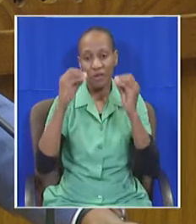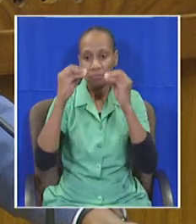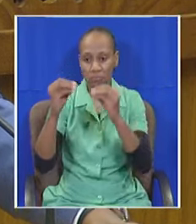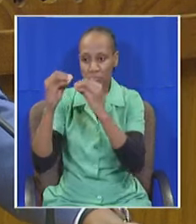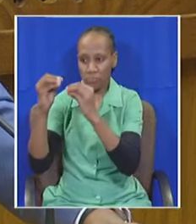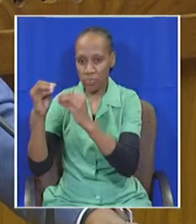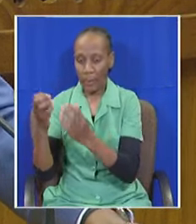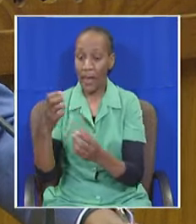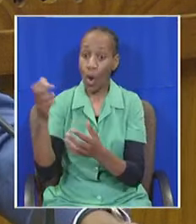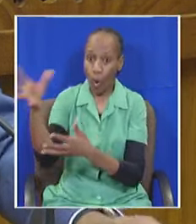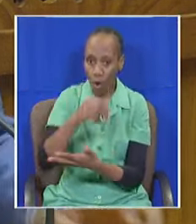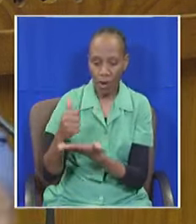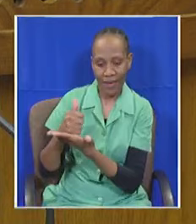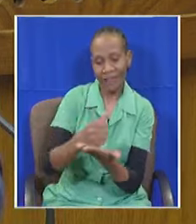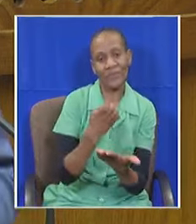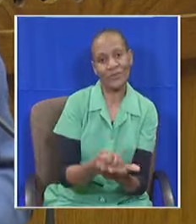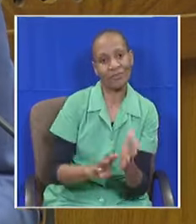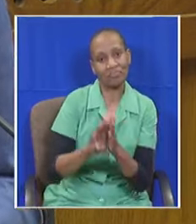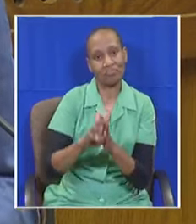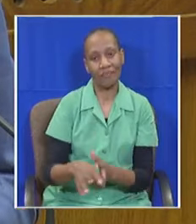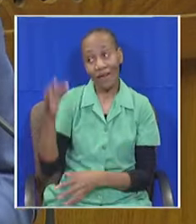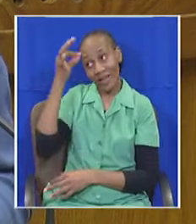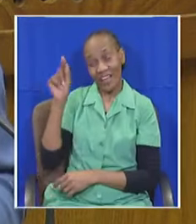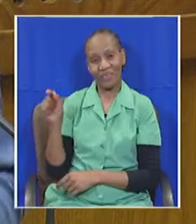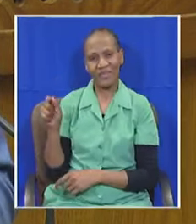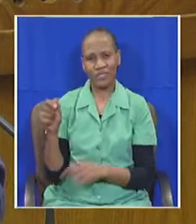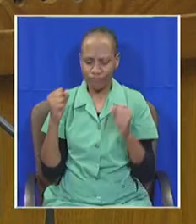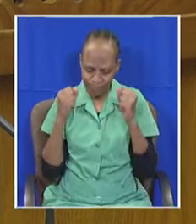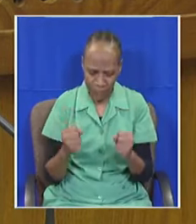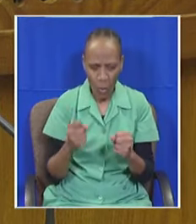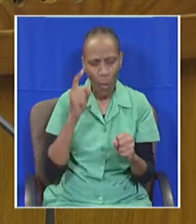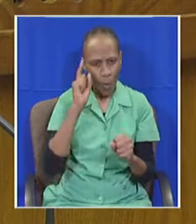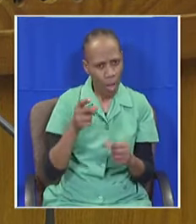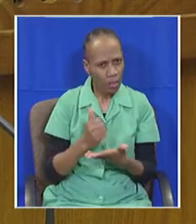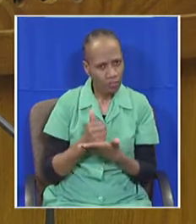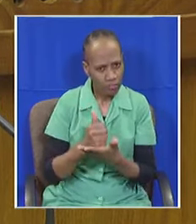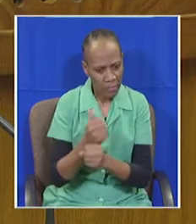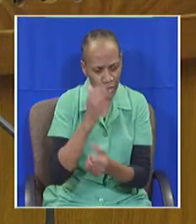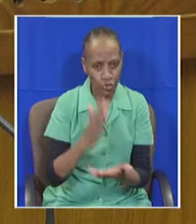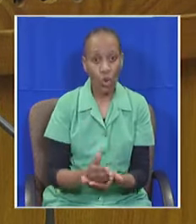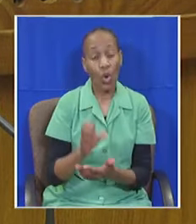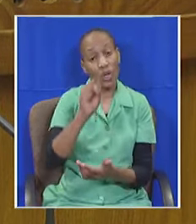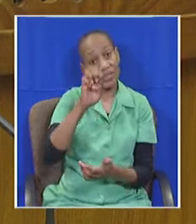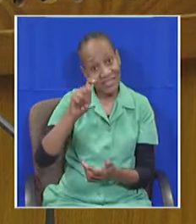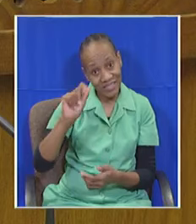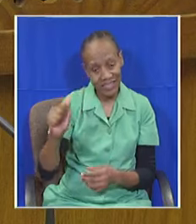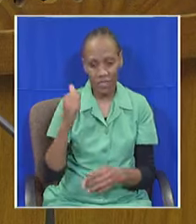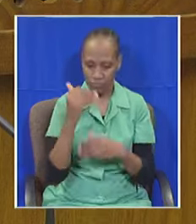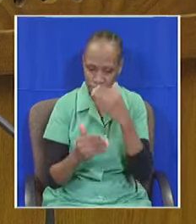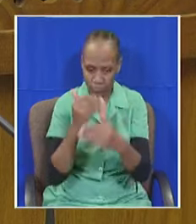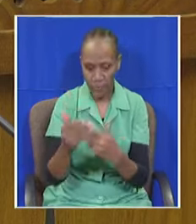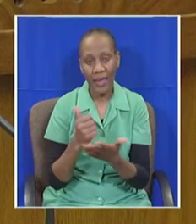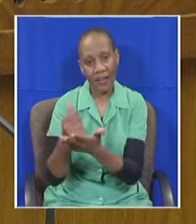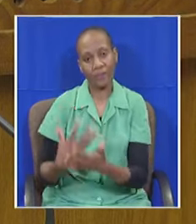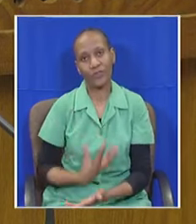our economy. Our government is determined to change the deep-seated structural inequality that faces our youth, who constitute, by the